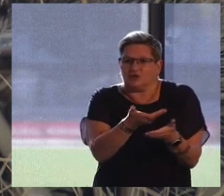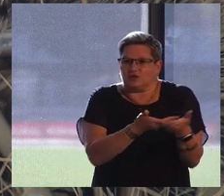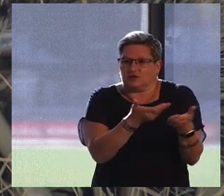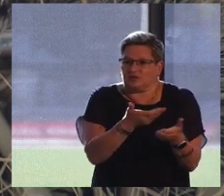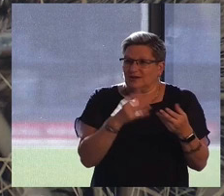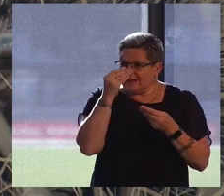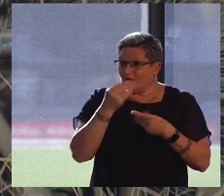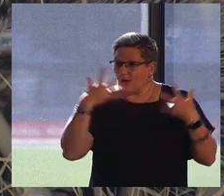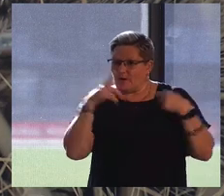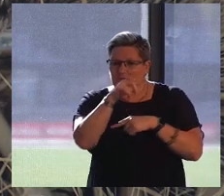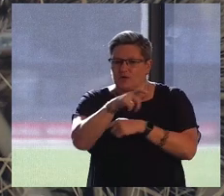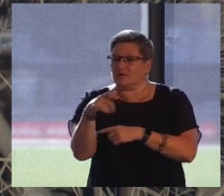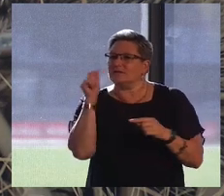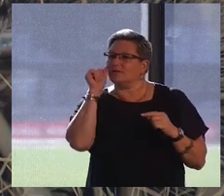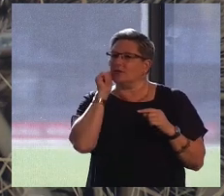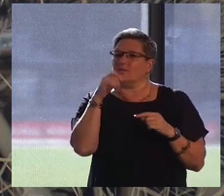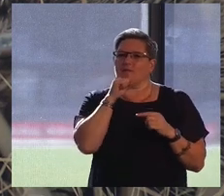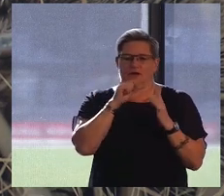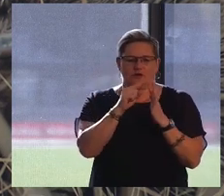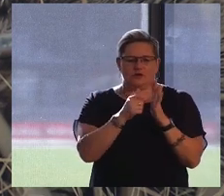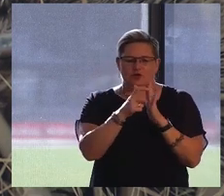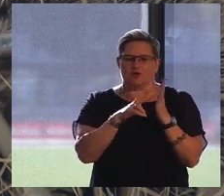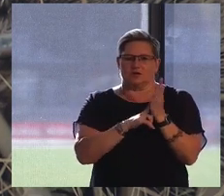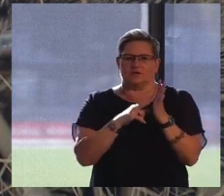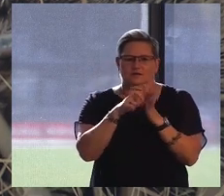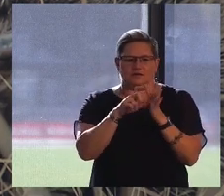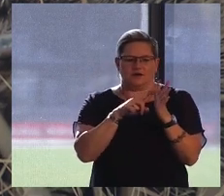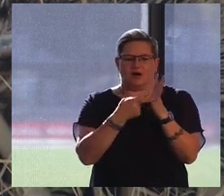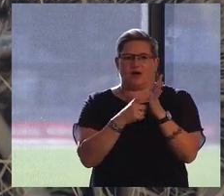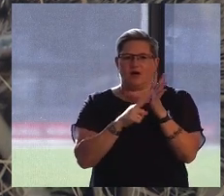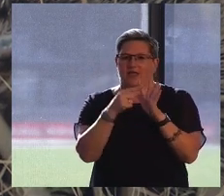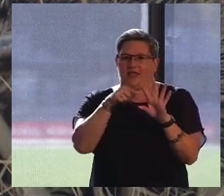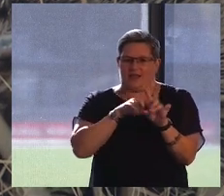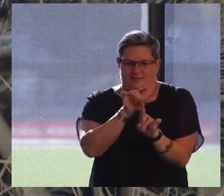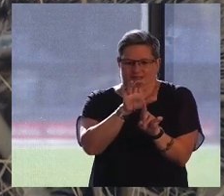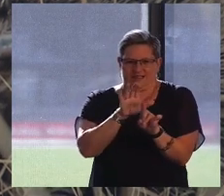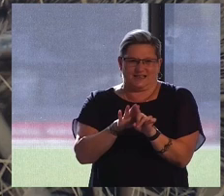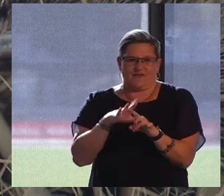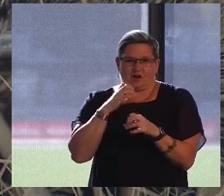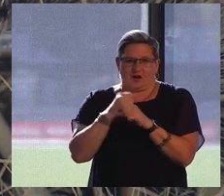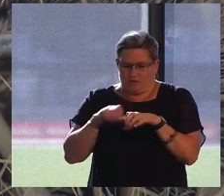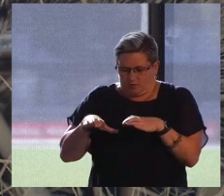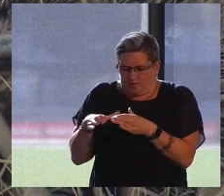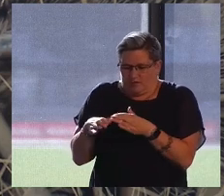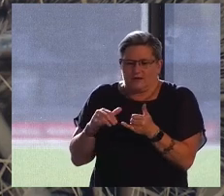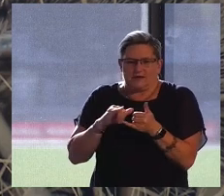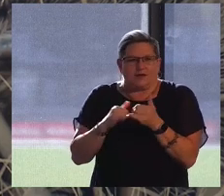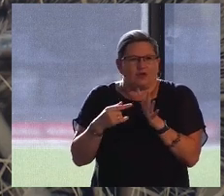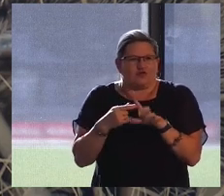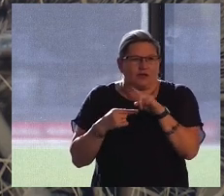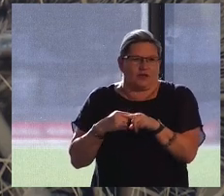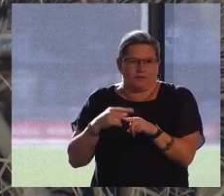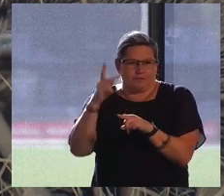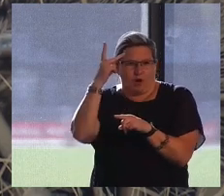Daly, I've never met him, but I'm going to do a shout out to him. He is a Conservative politician from the South Australian State Parliament. He,